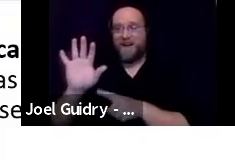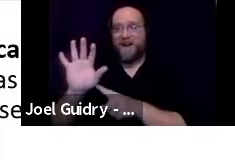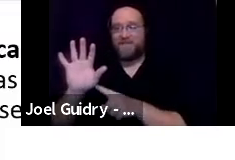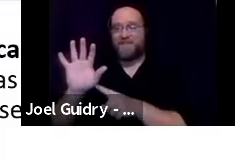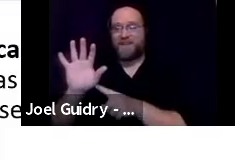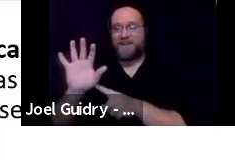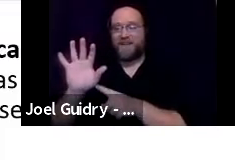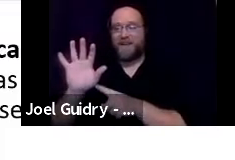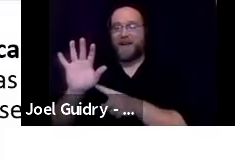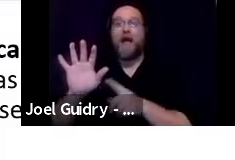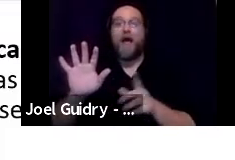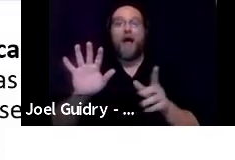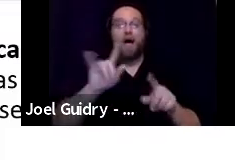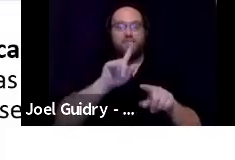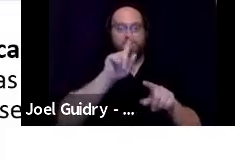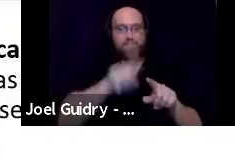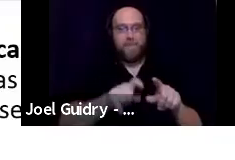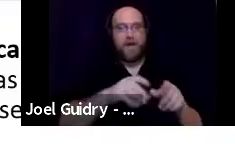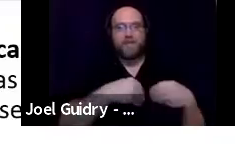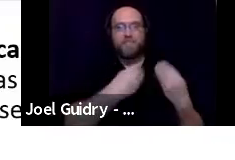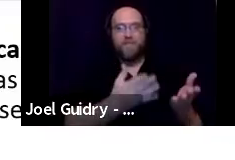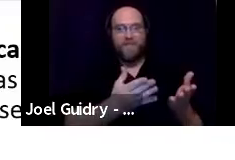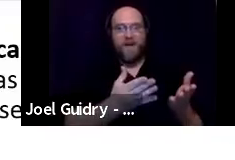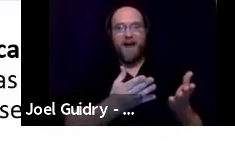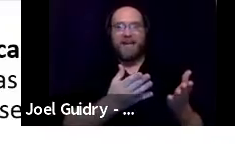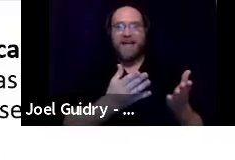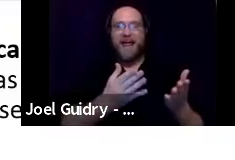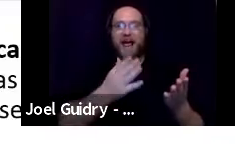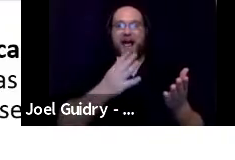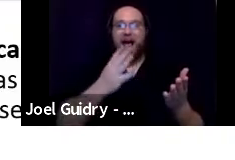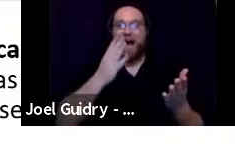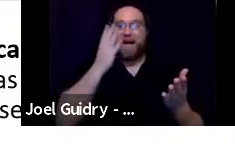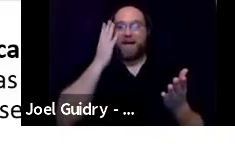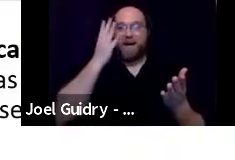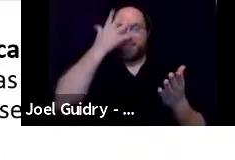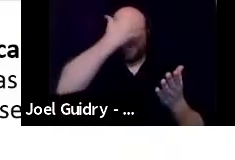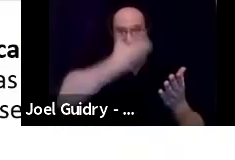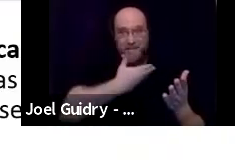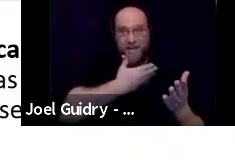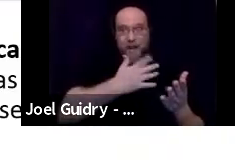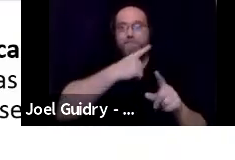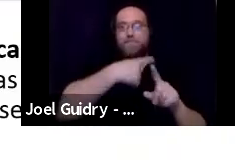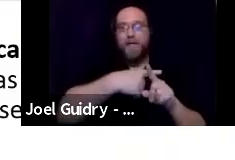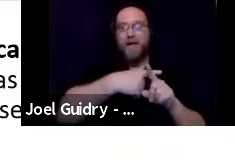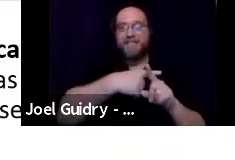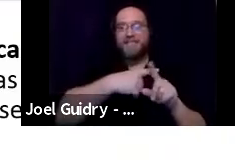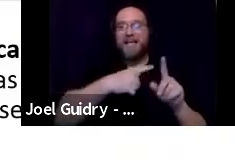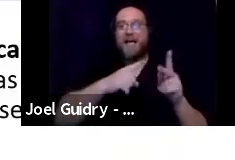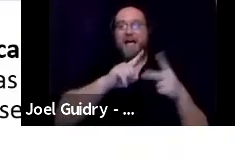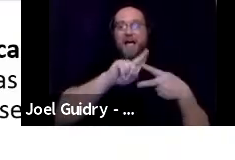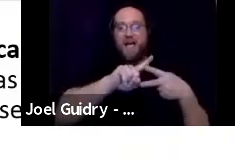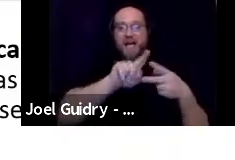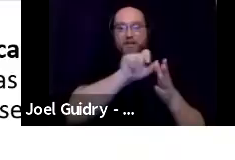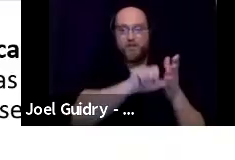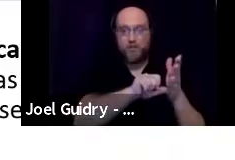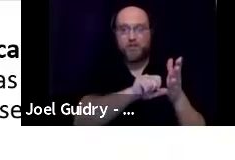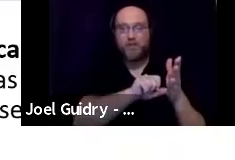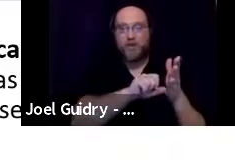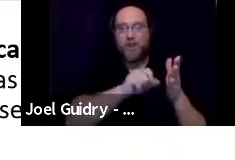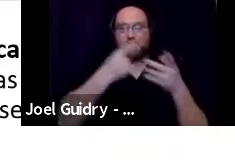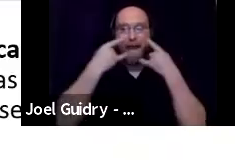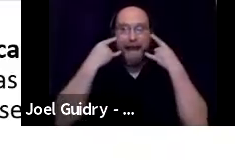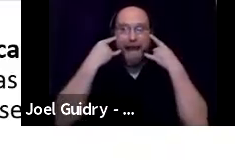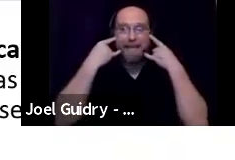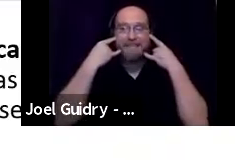shield plus an FDA-approved surgical mask, procedural mask, or a KN95 mask until that respirator can